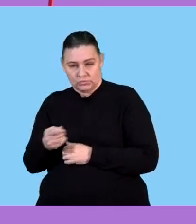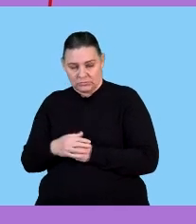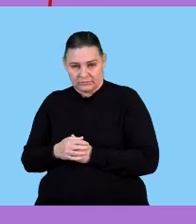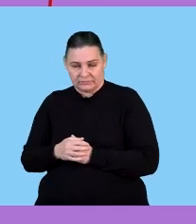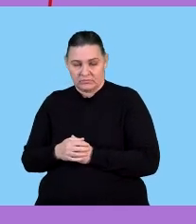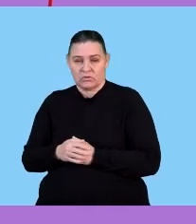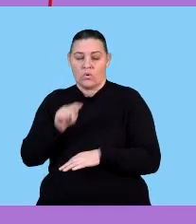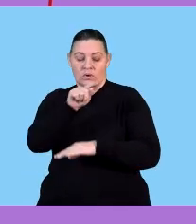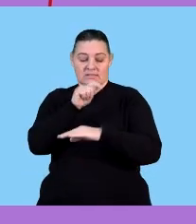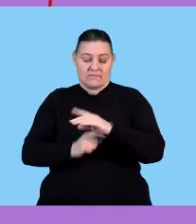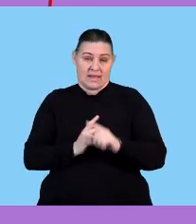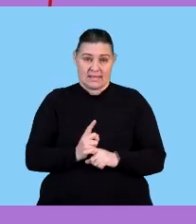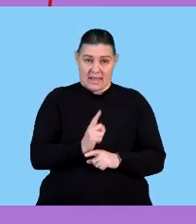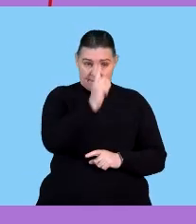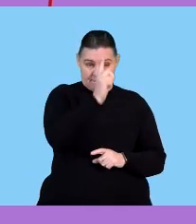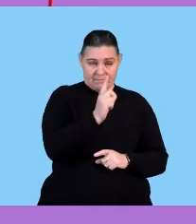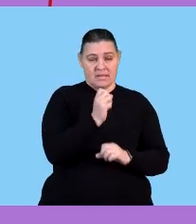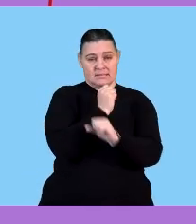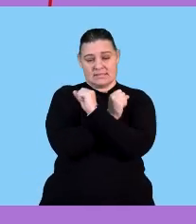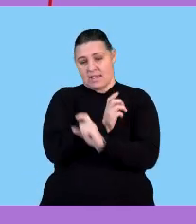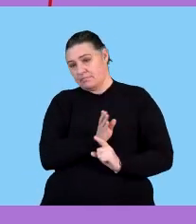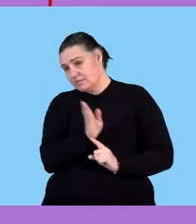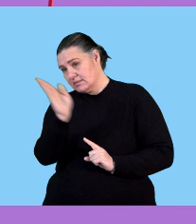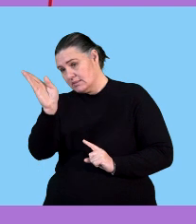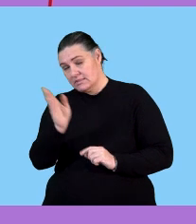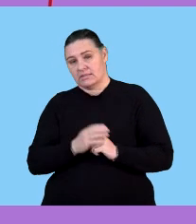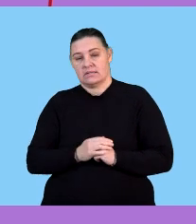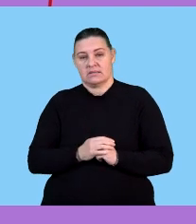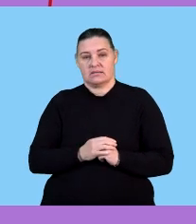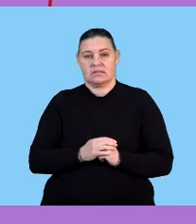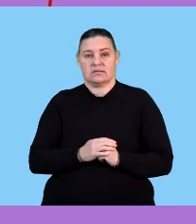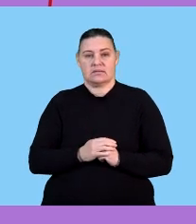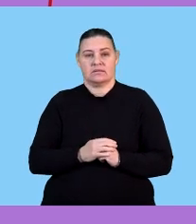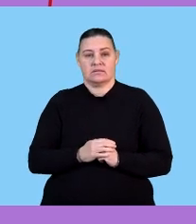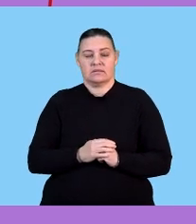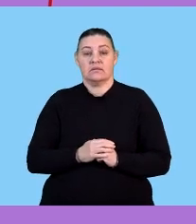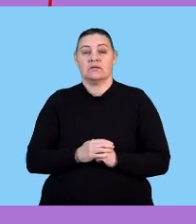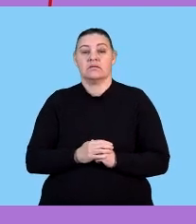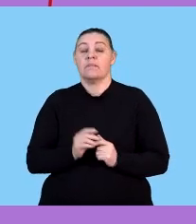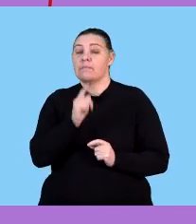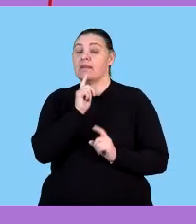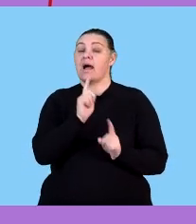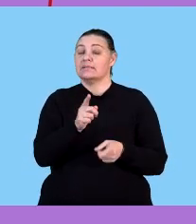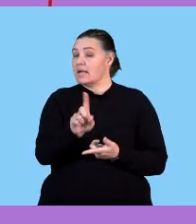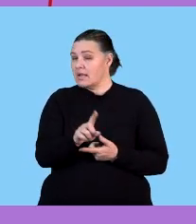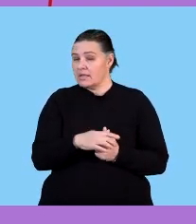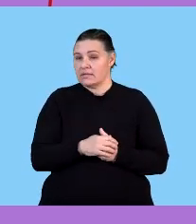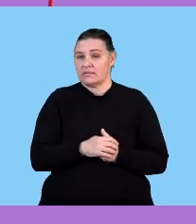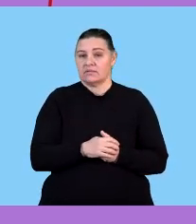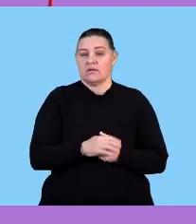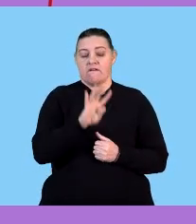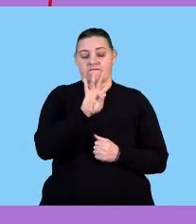don't know yet, but we'll find out soon. Divide there, times there. Nice, we're almost there. So this gives